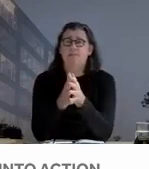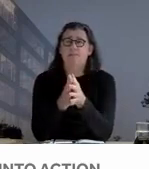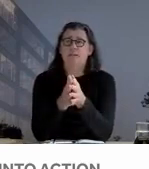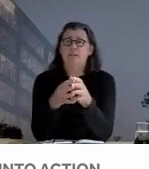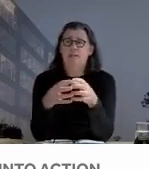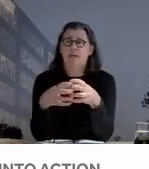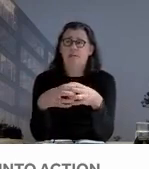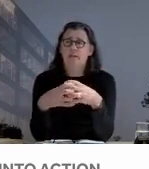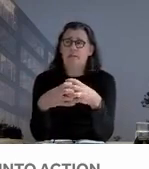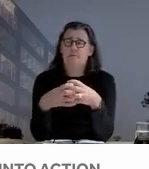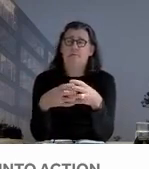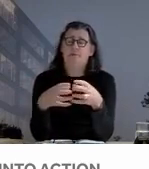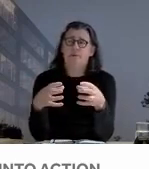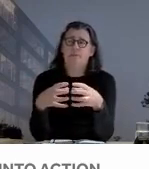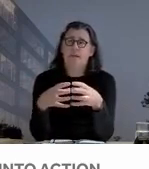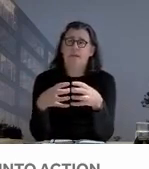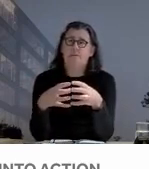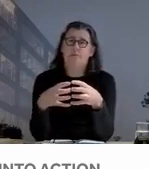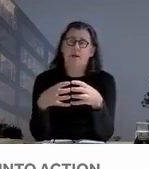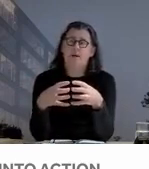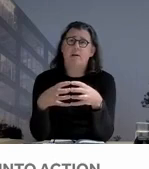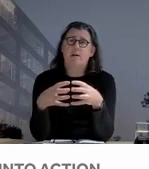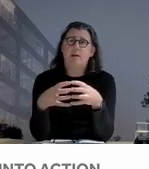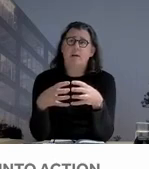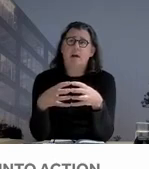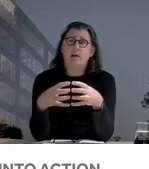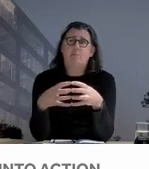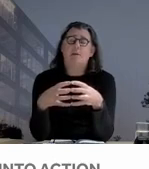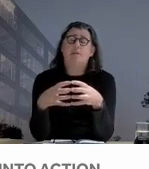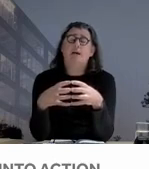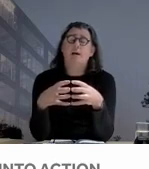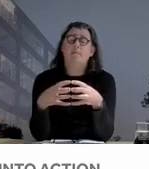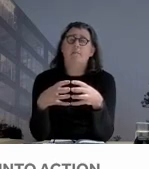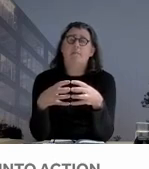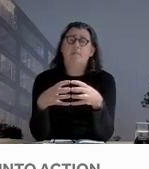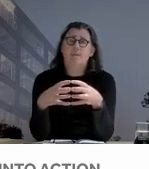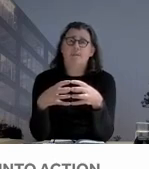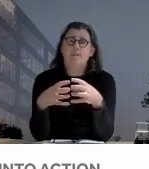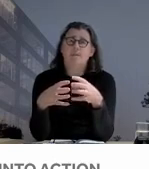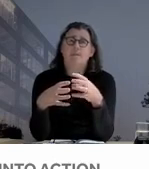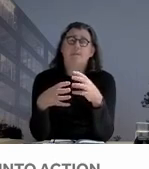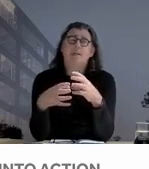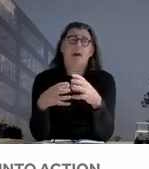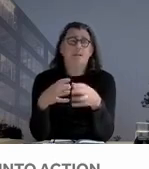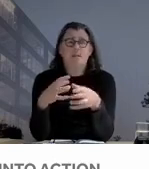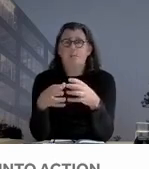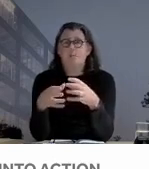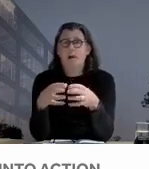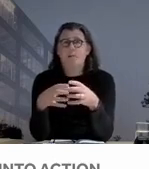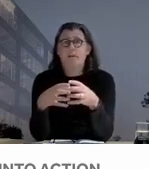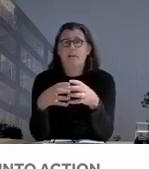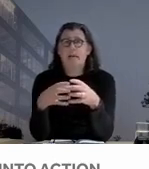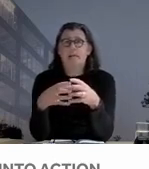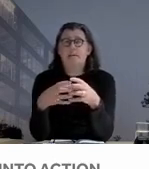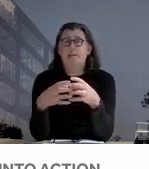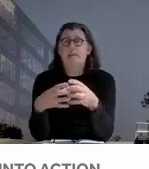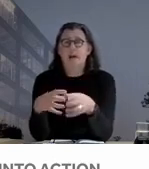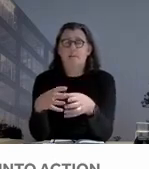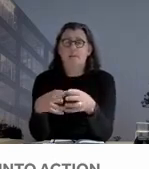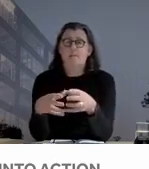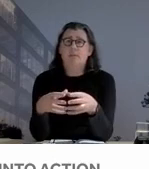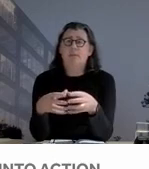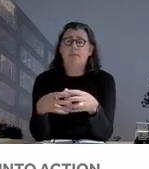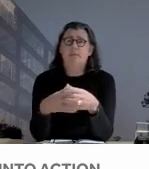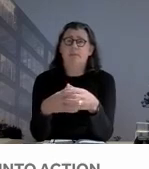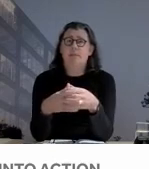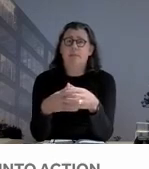context, which is really kind of, I guess, a broader understanding of where embodied carbon fits. Architecture's part within that, and then